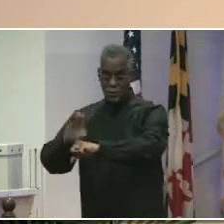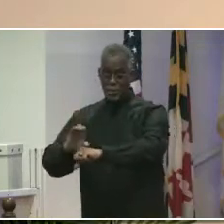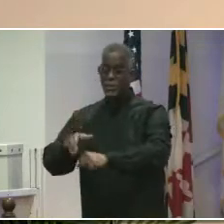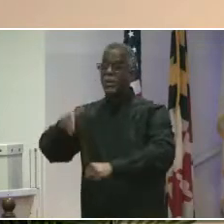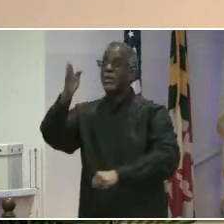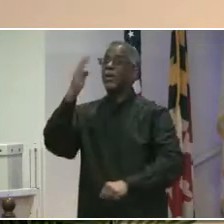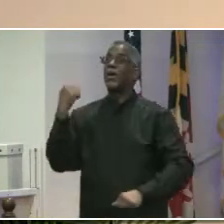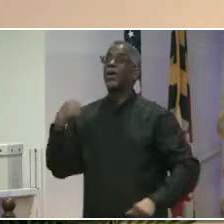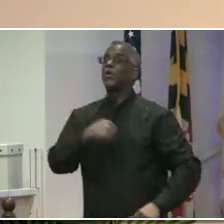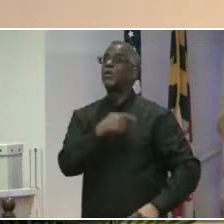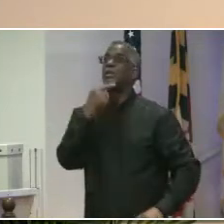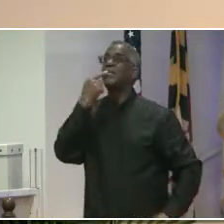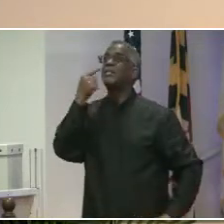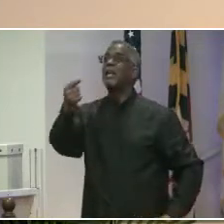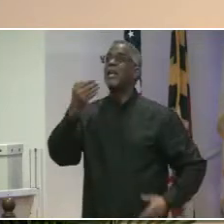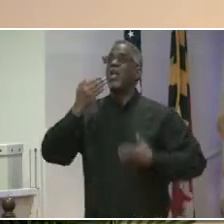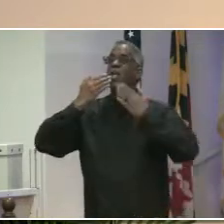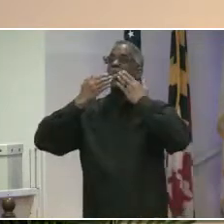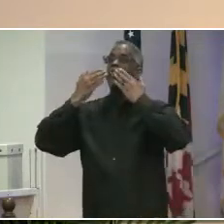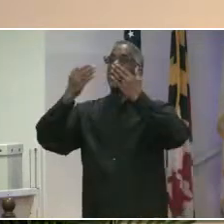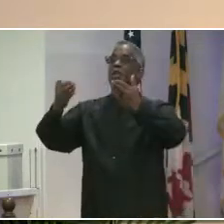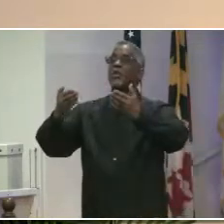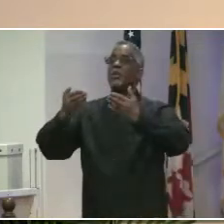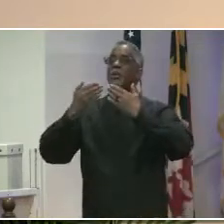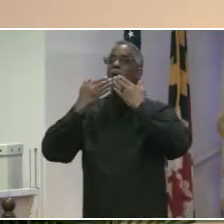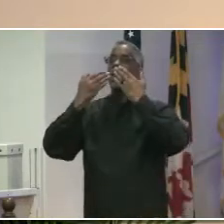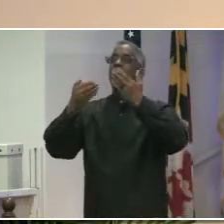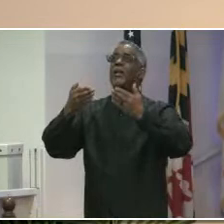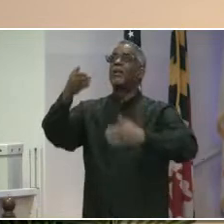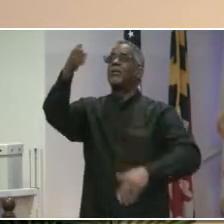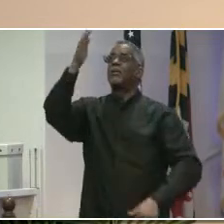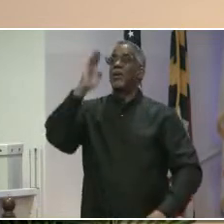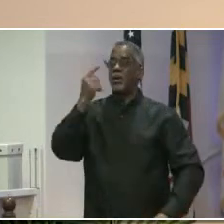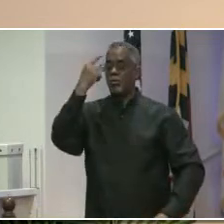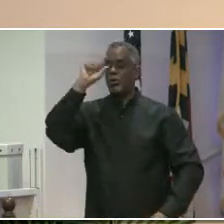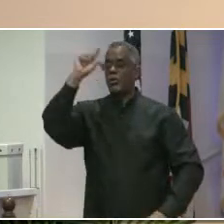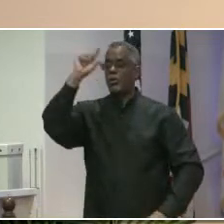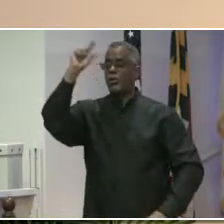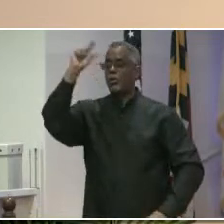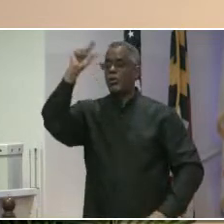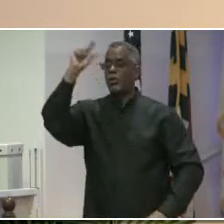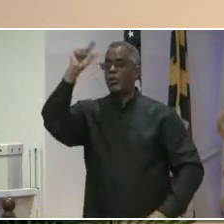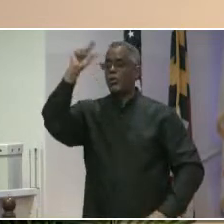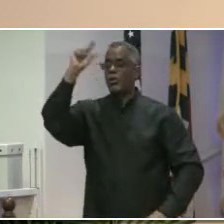God, we say thank you. Thank you, Lord God. God, we say thank you for your grace.